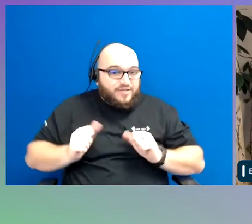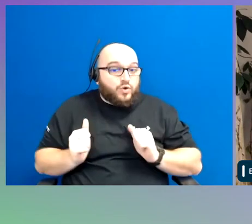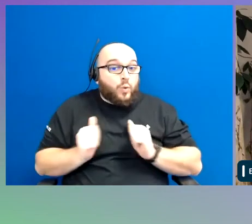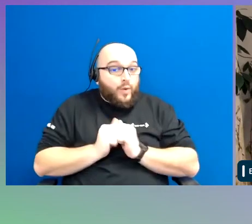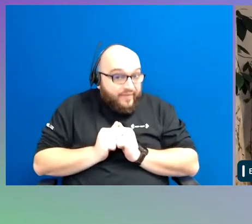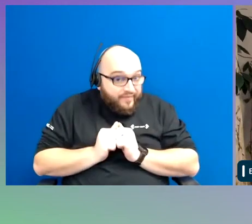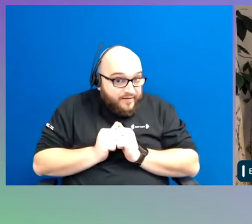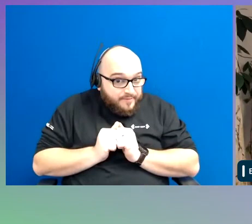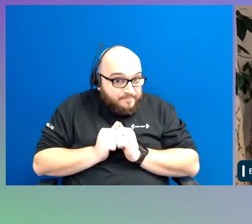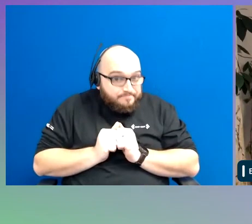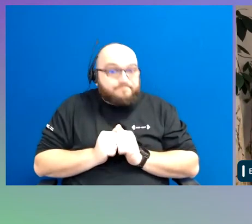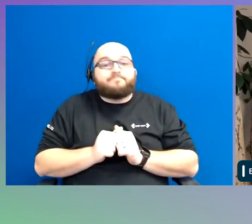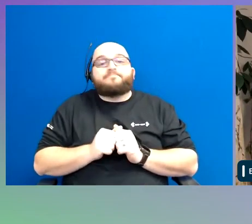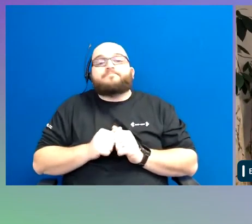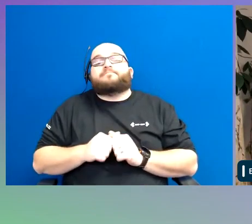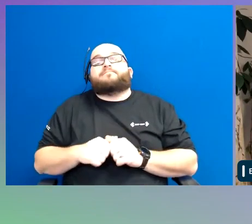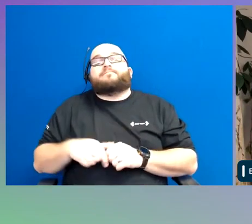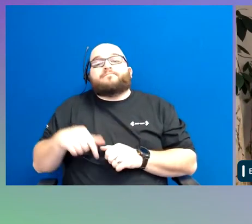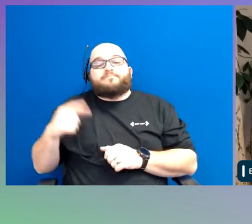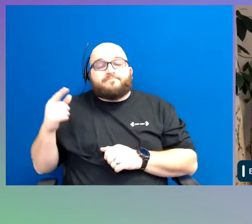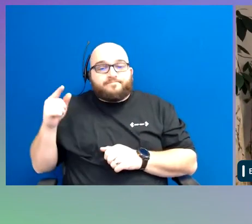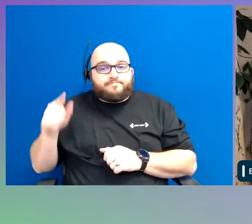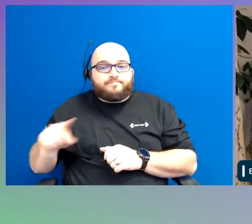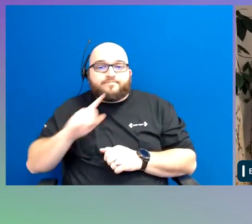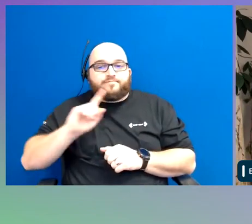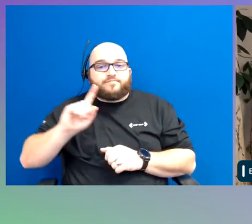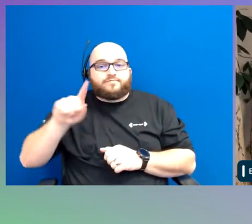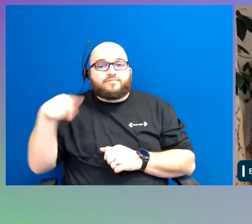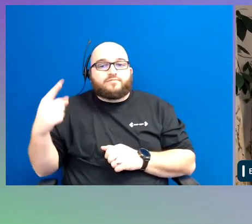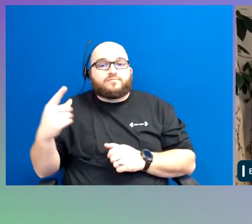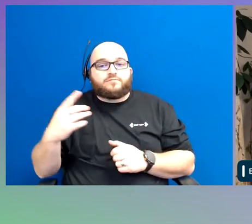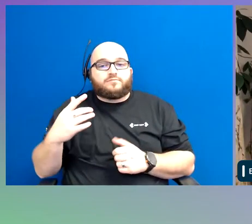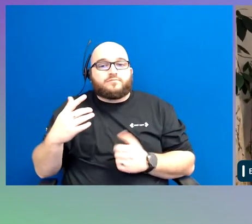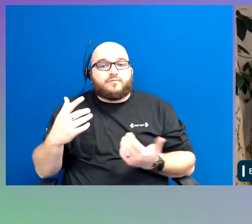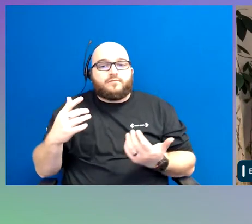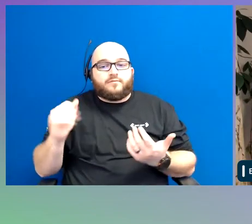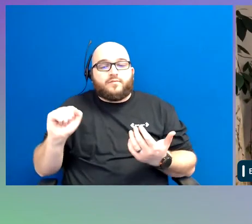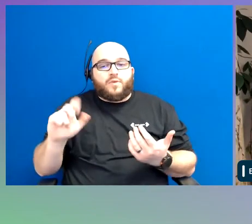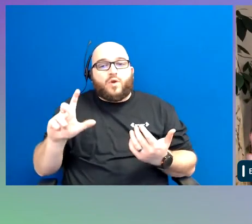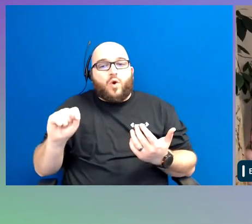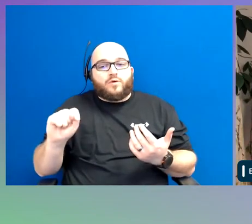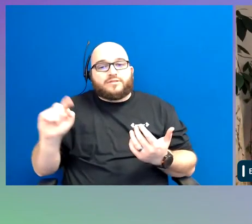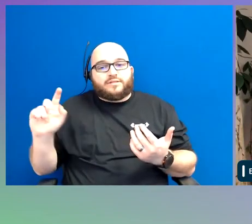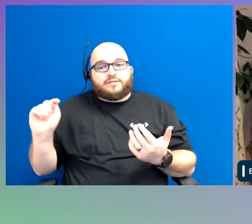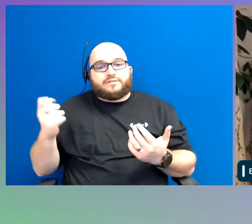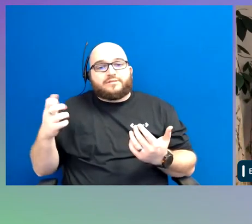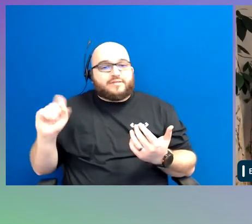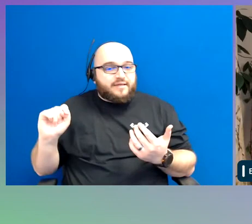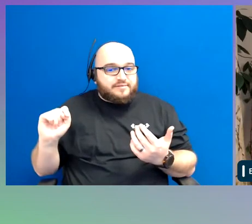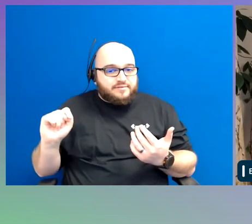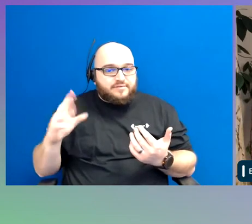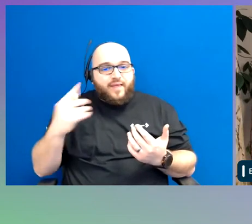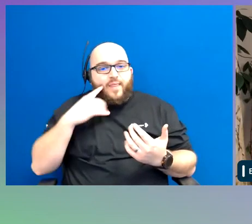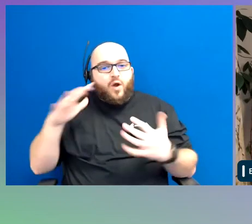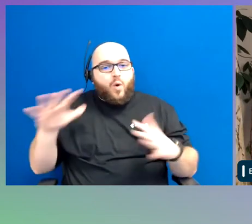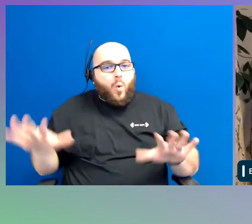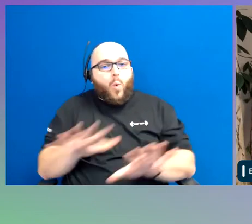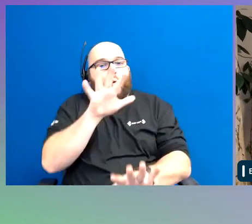is just like alt texts and the overlay